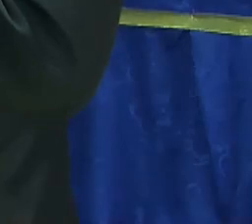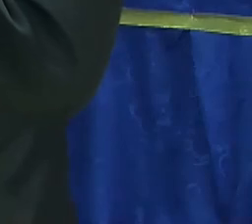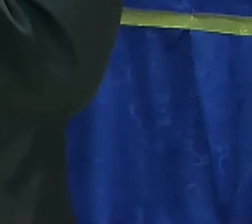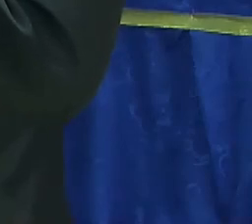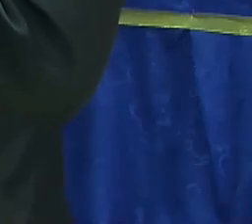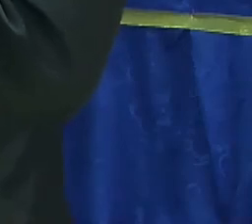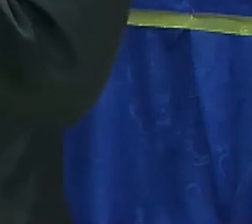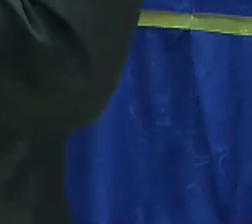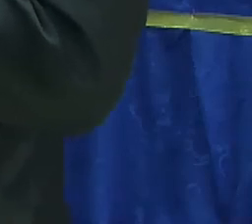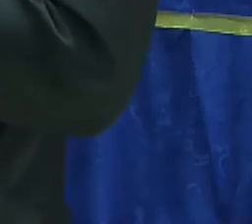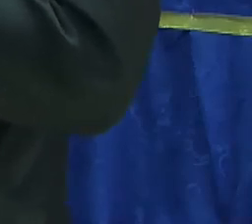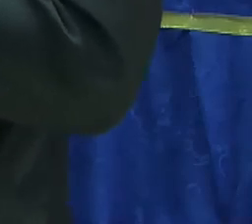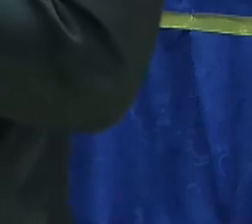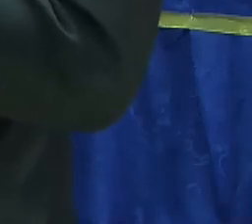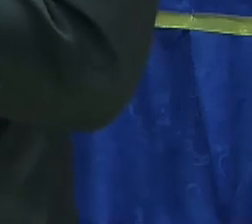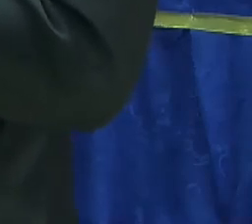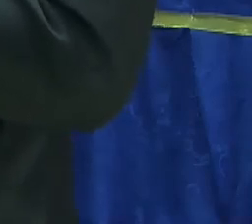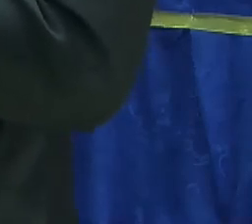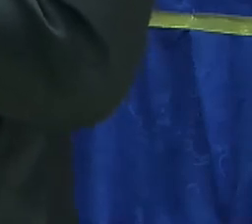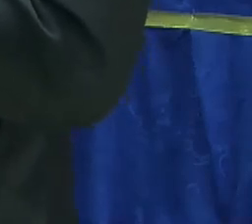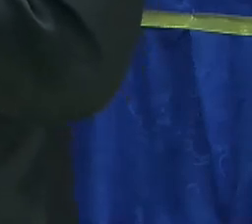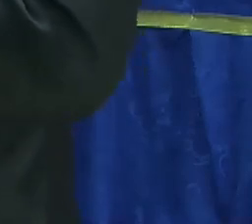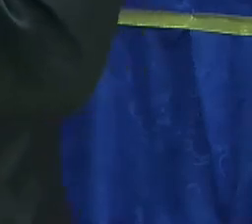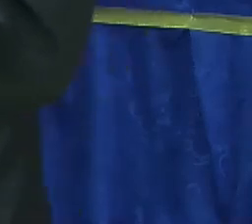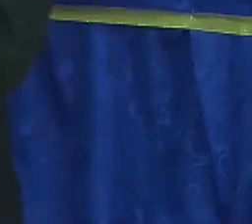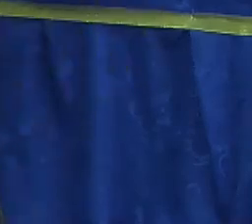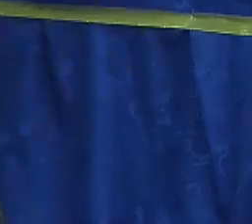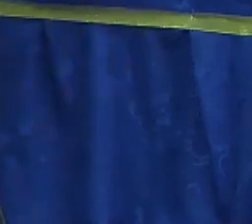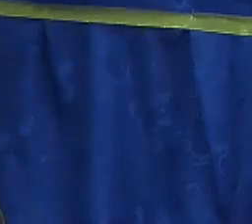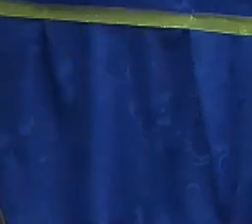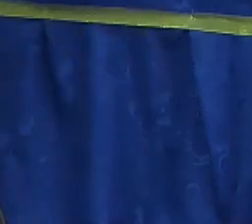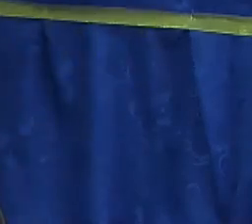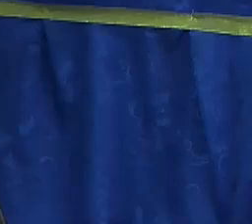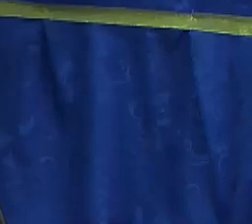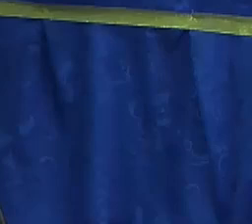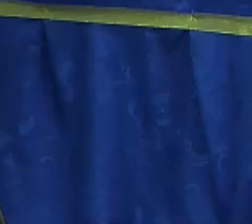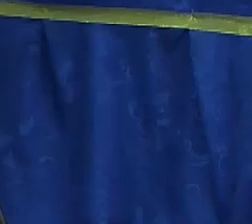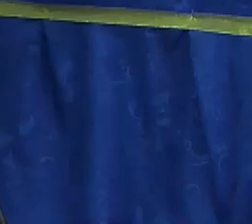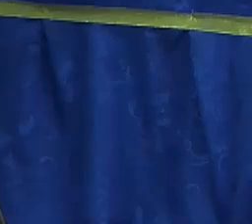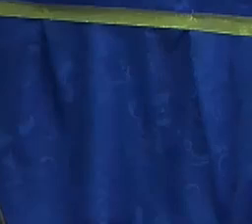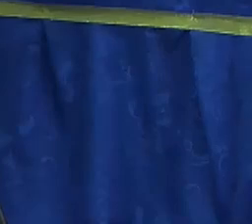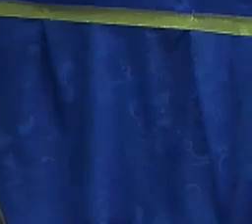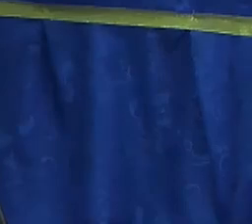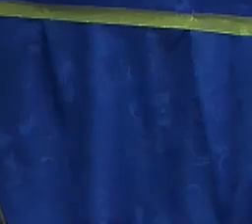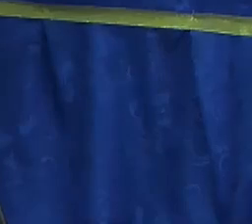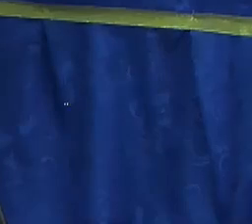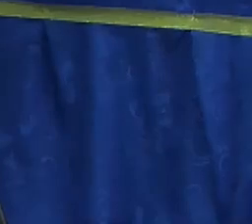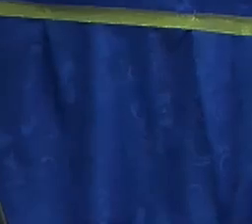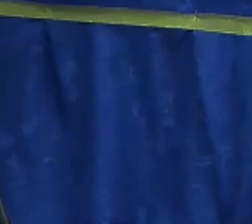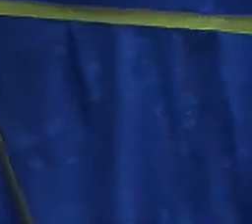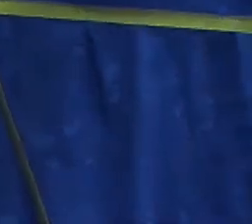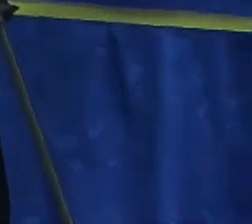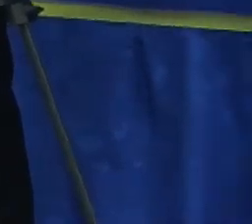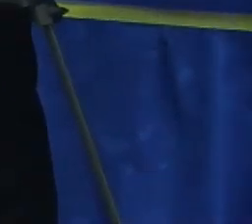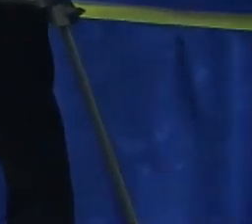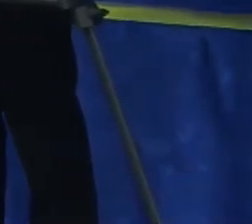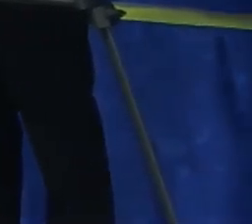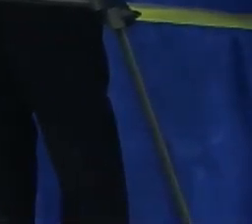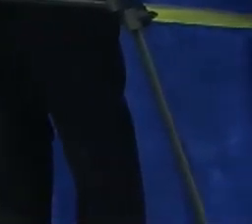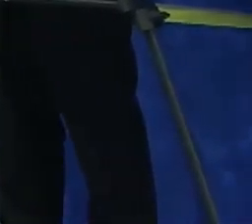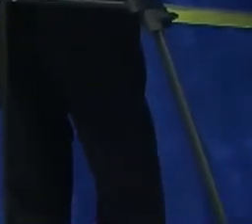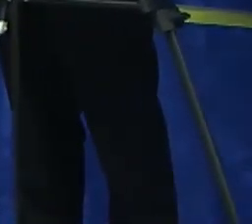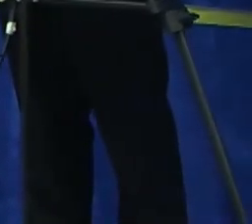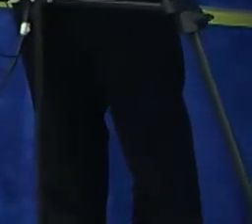I think it's your husband. This person, it's your partner. No, in reality,